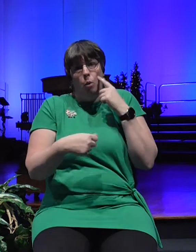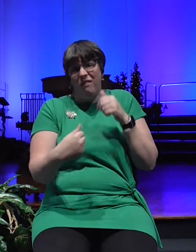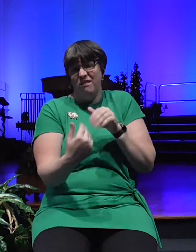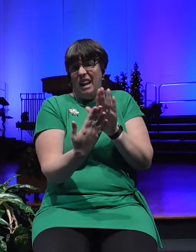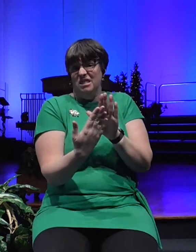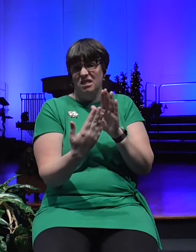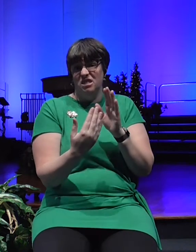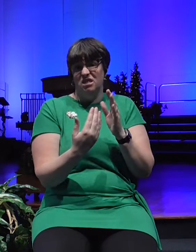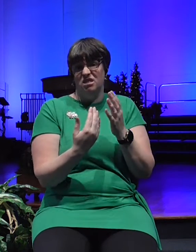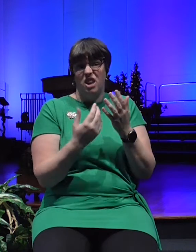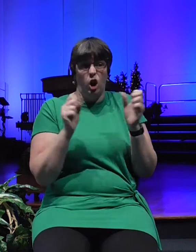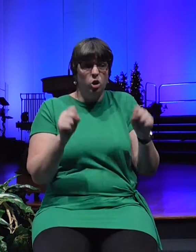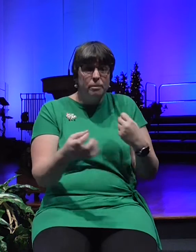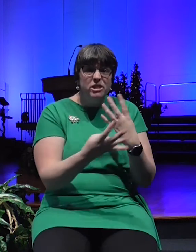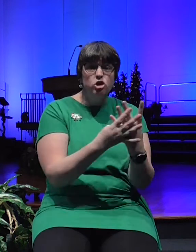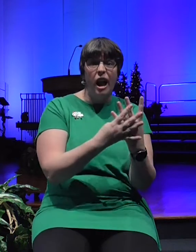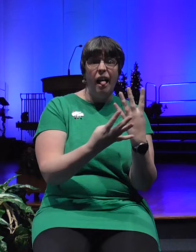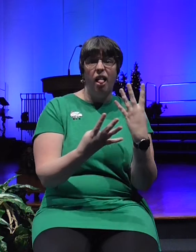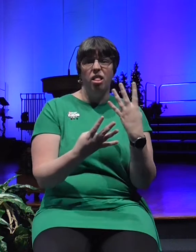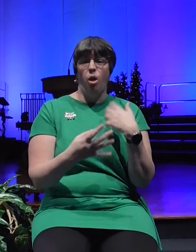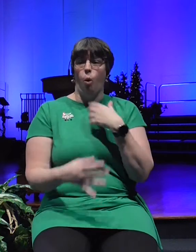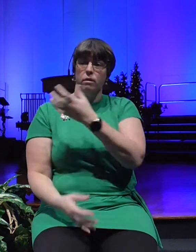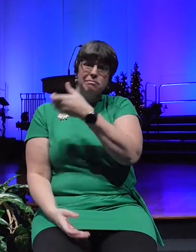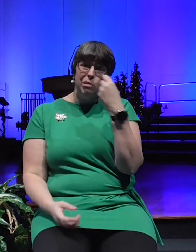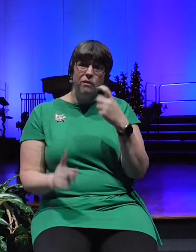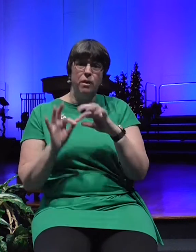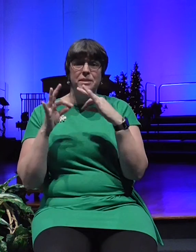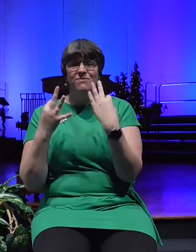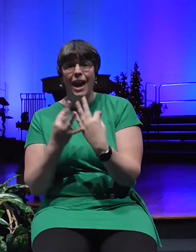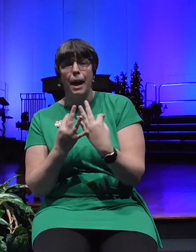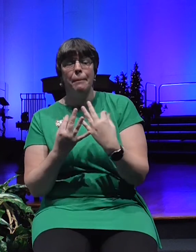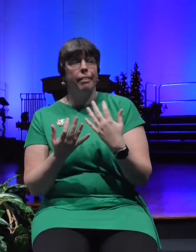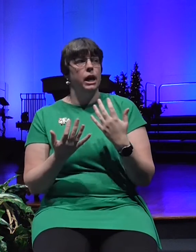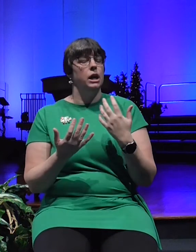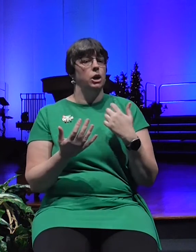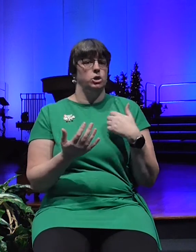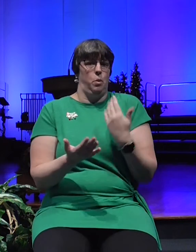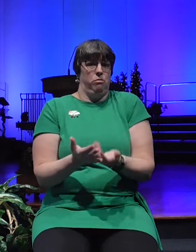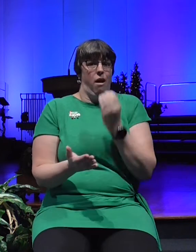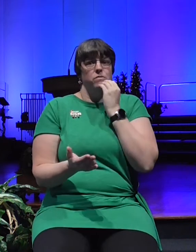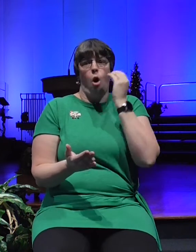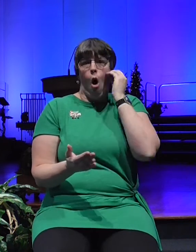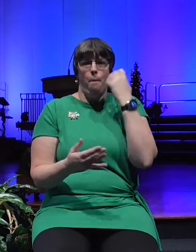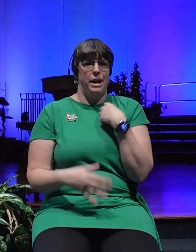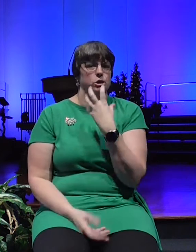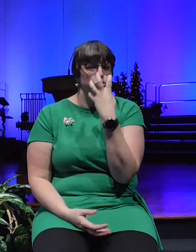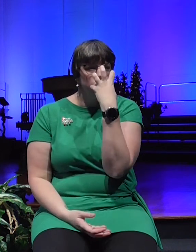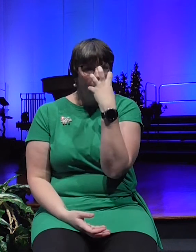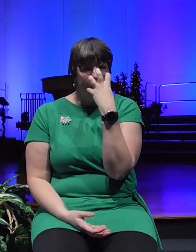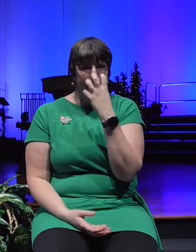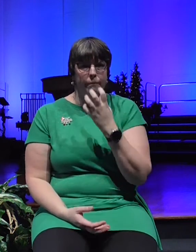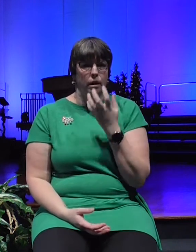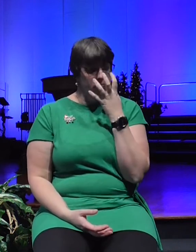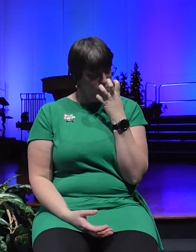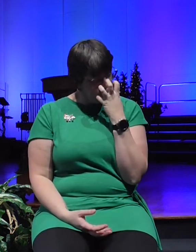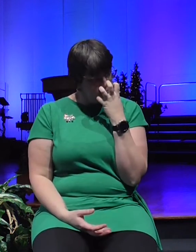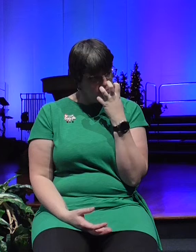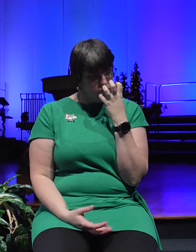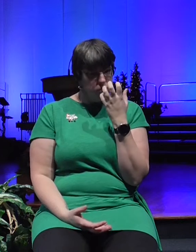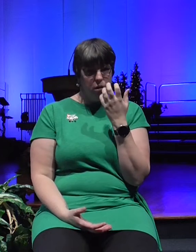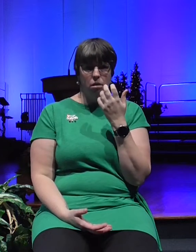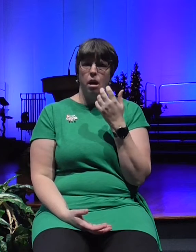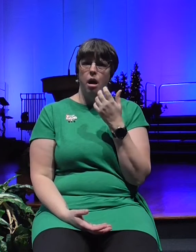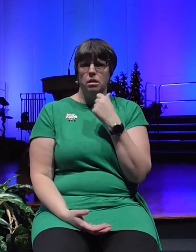face those consequences. Could be jail, being removed from his family, and he goes home and he's very grumpy. He's so grumpy that